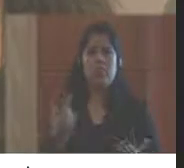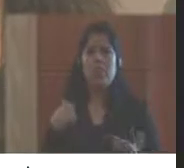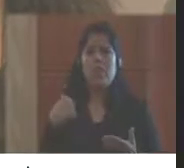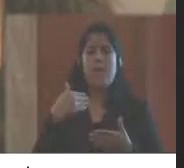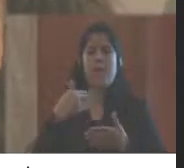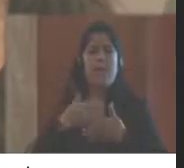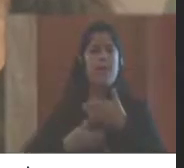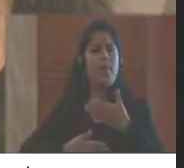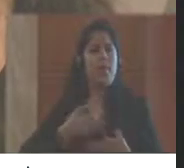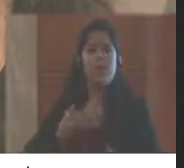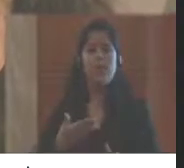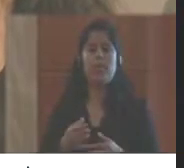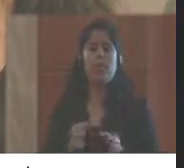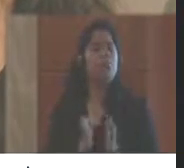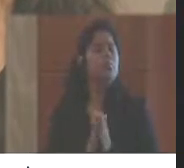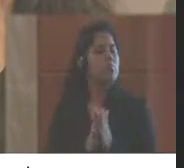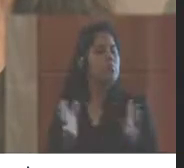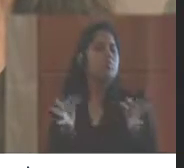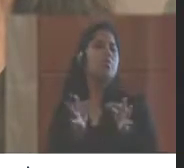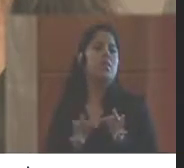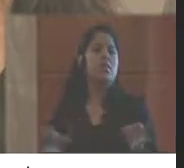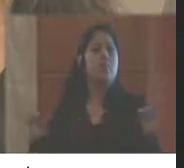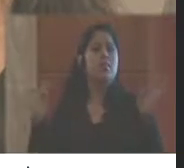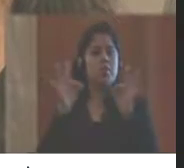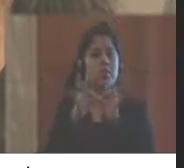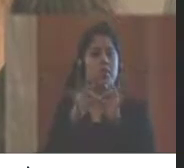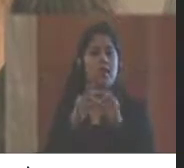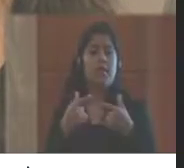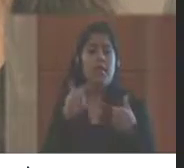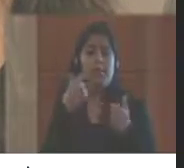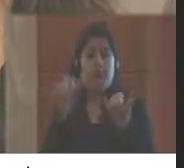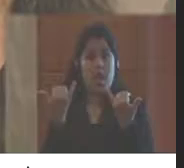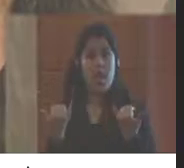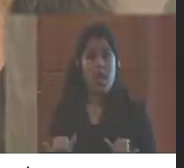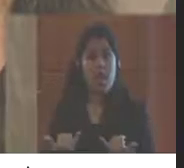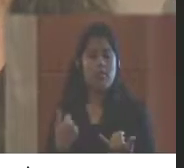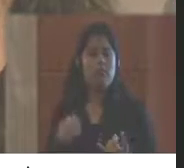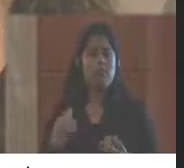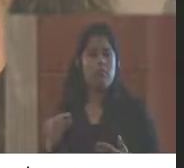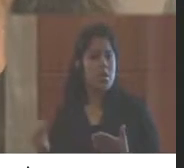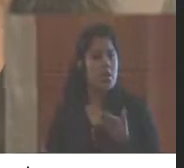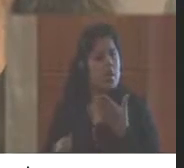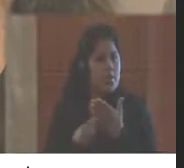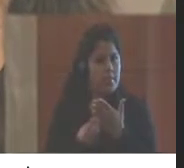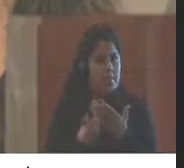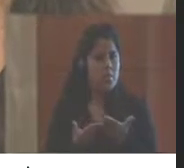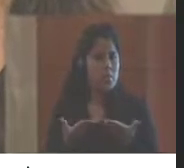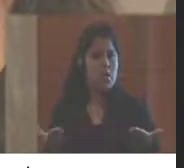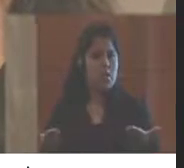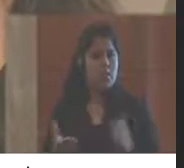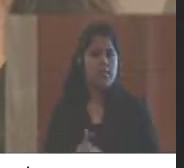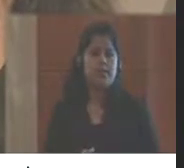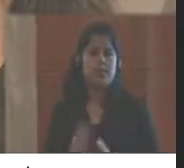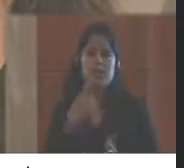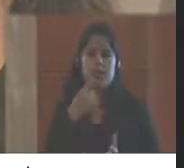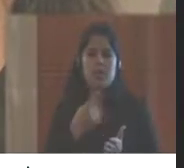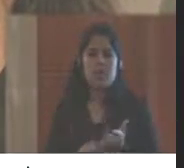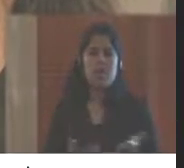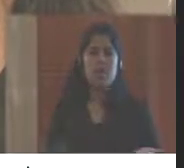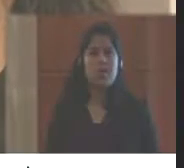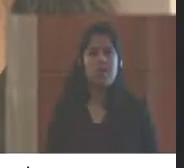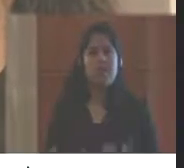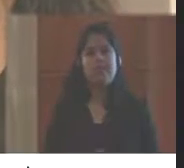that I consider this as very important progress. Now, something else